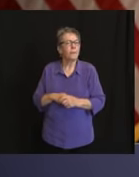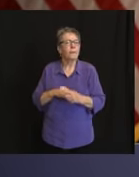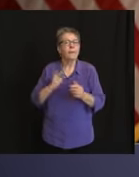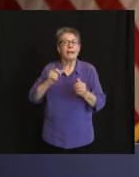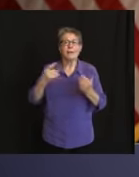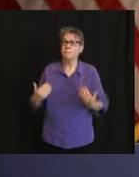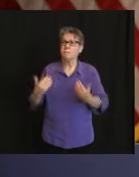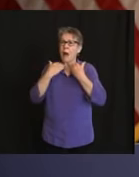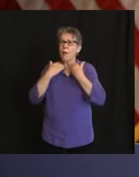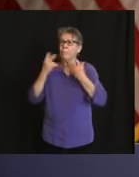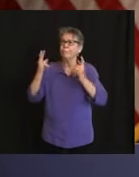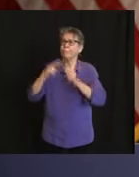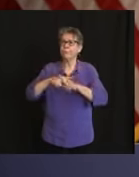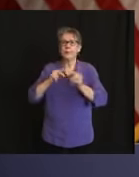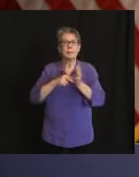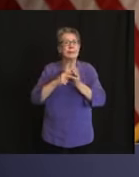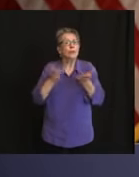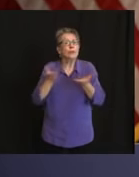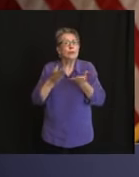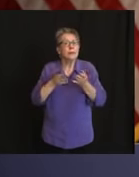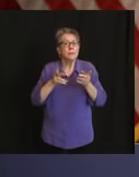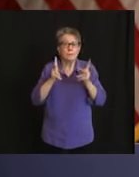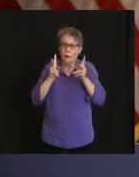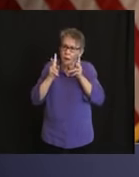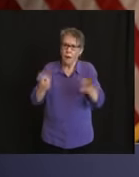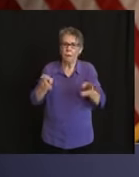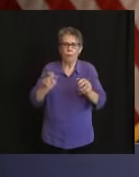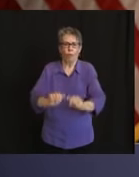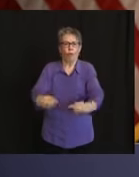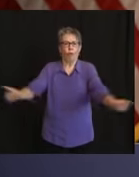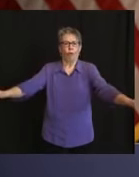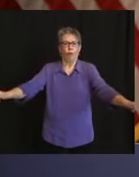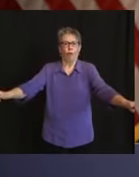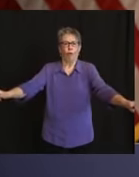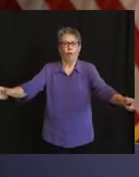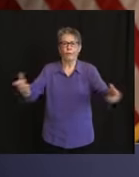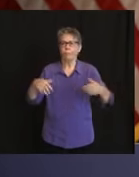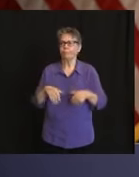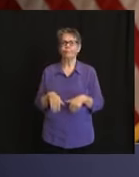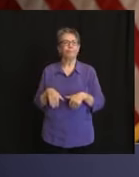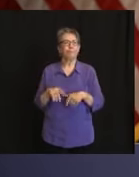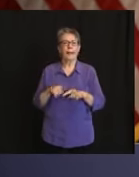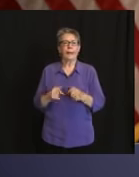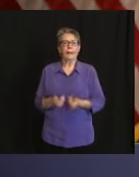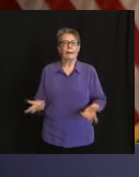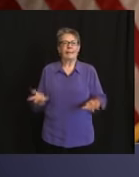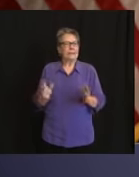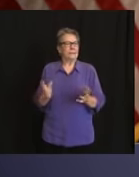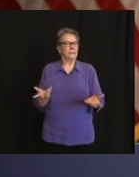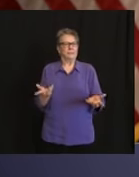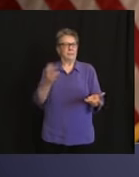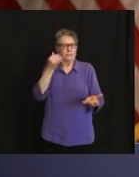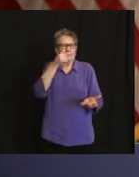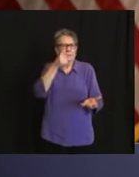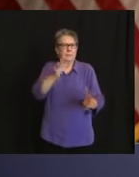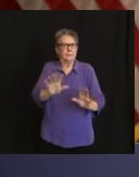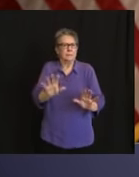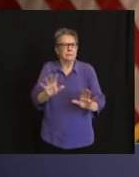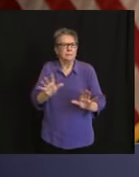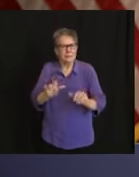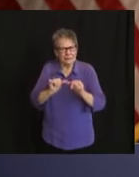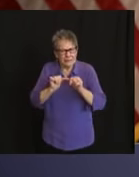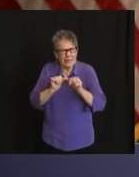news, again, he tweeted this yesterday, and I take him on its word. And I had a private conversation, or a private